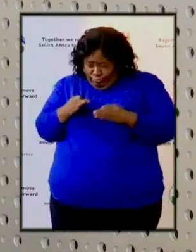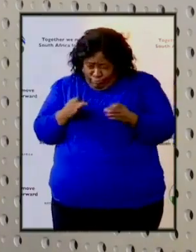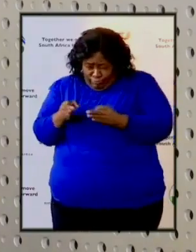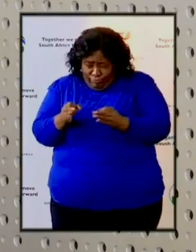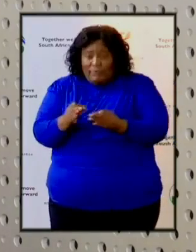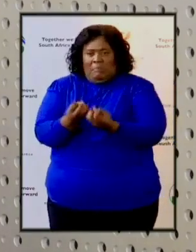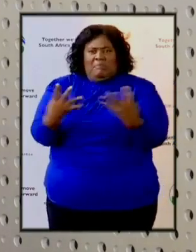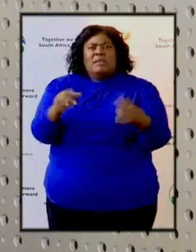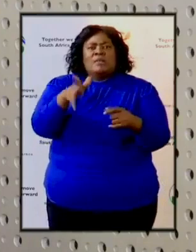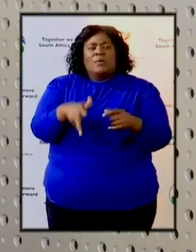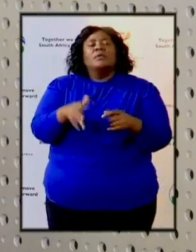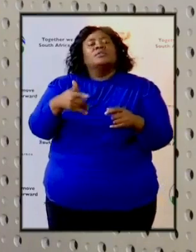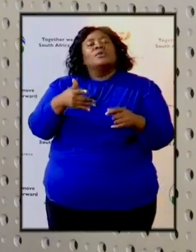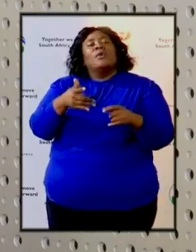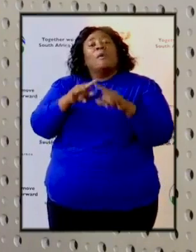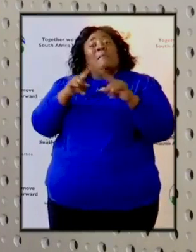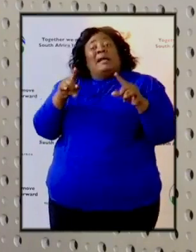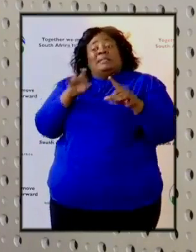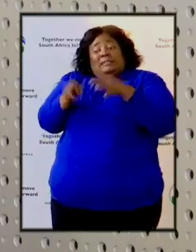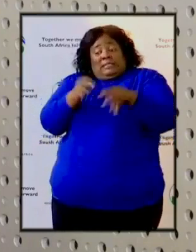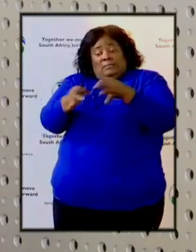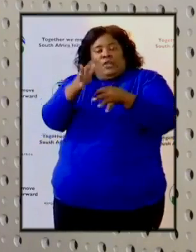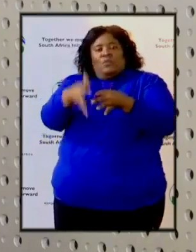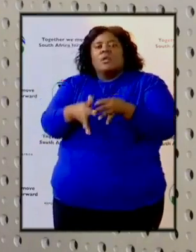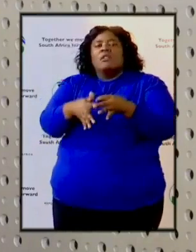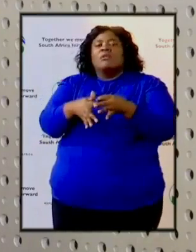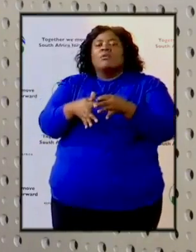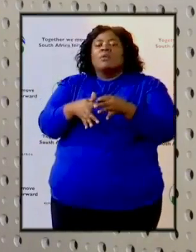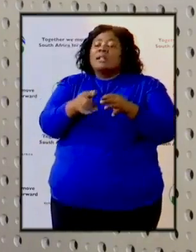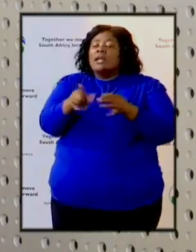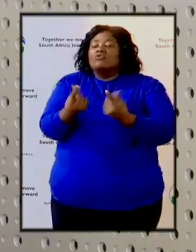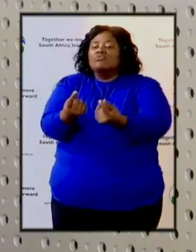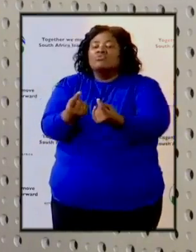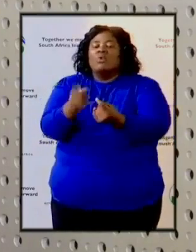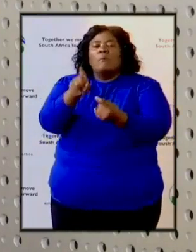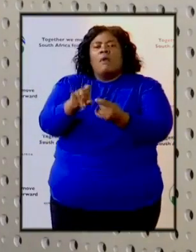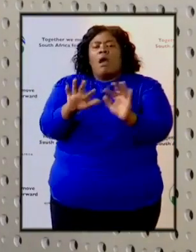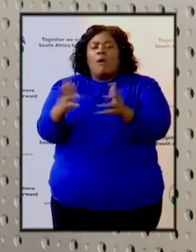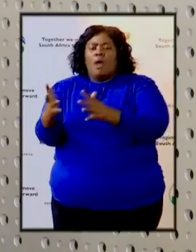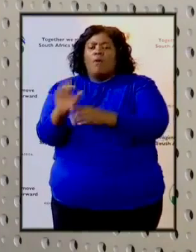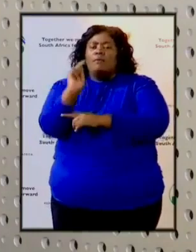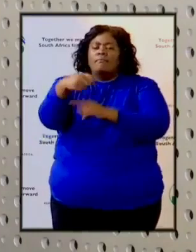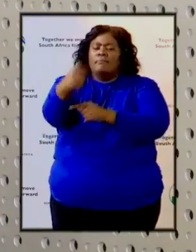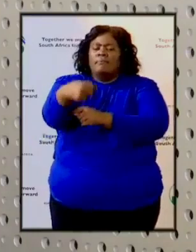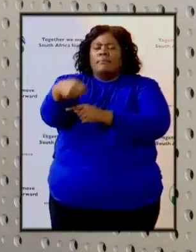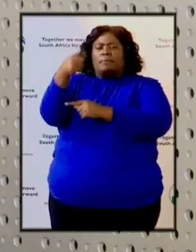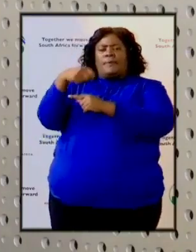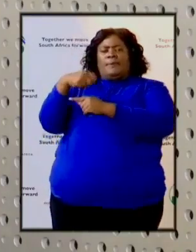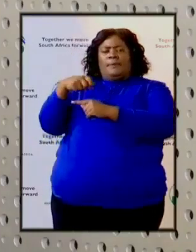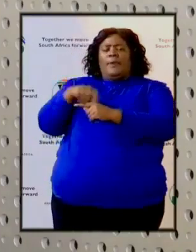that proper directions are given on how that will be done so that we don't have mass of